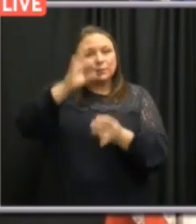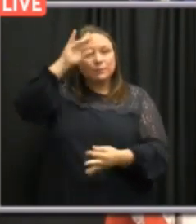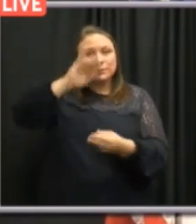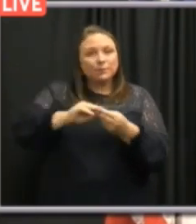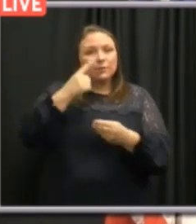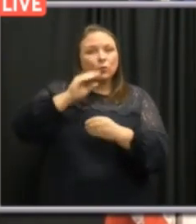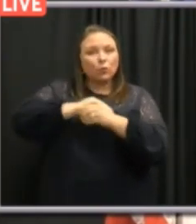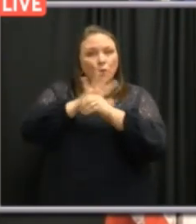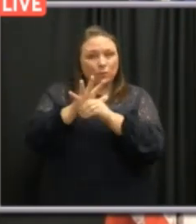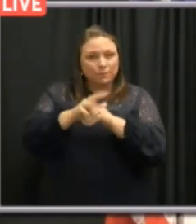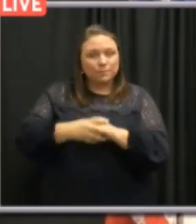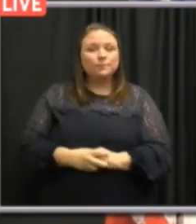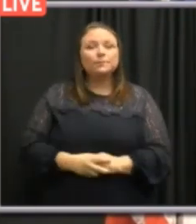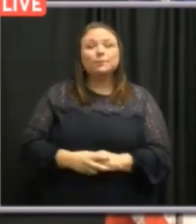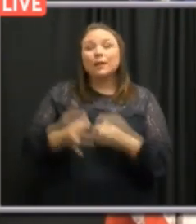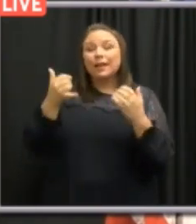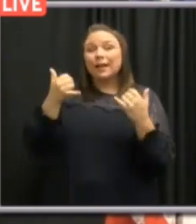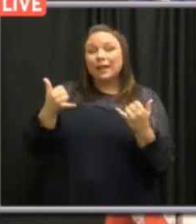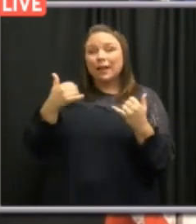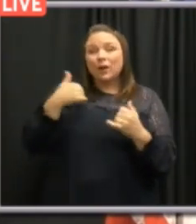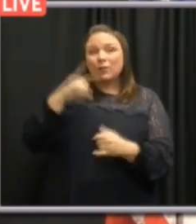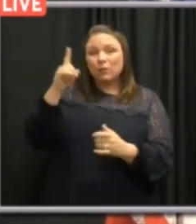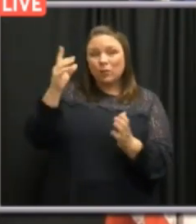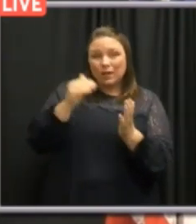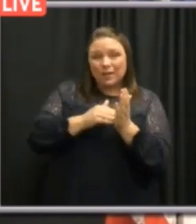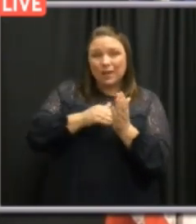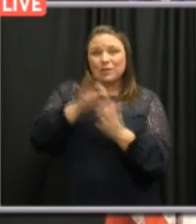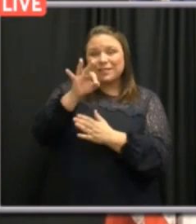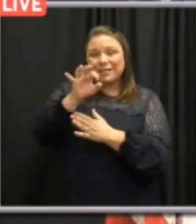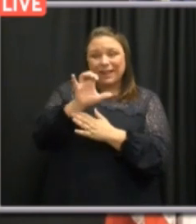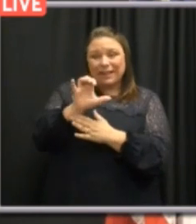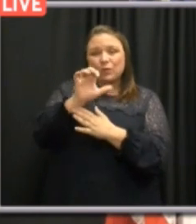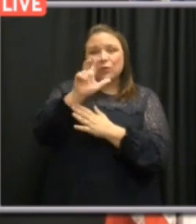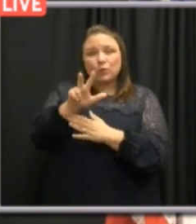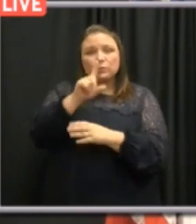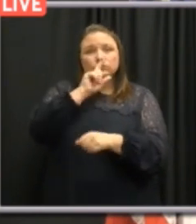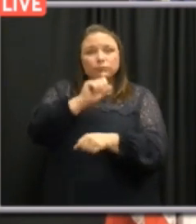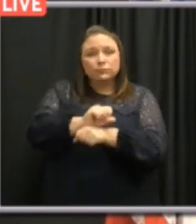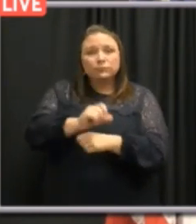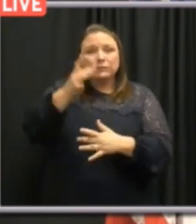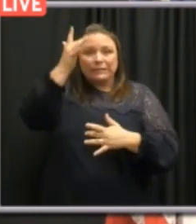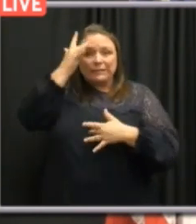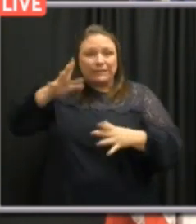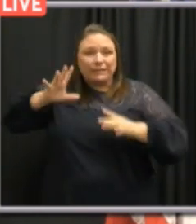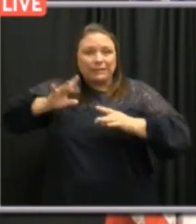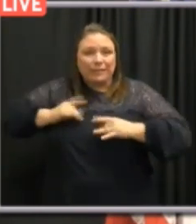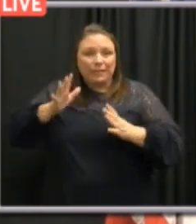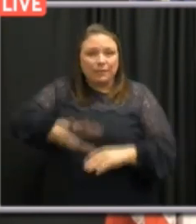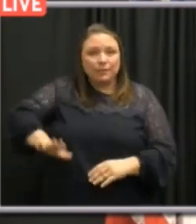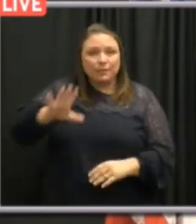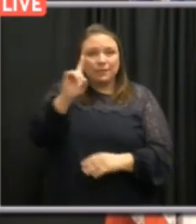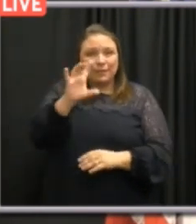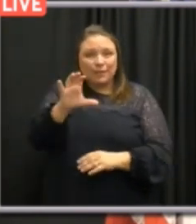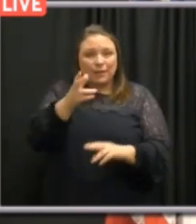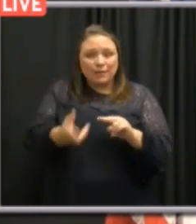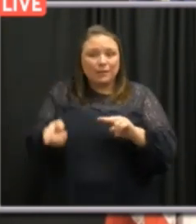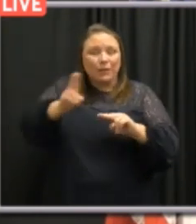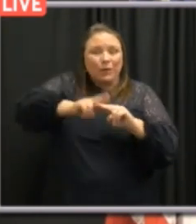our city. We now have 1,903 confirmed cases in Davidson County, an increase